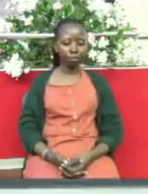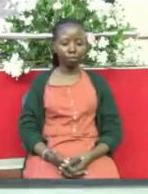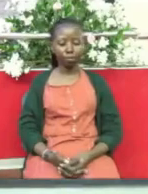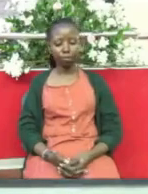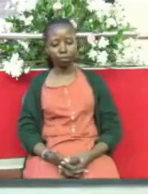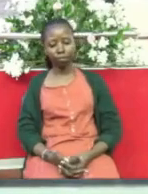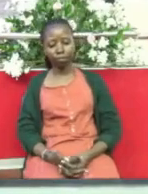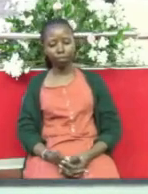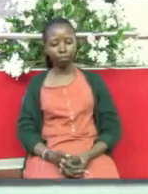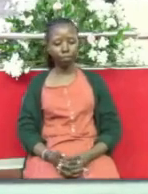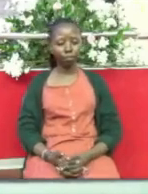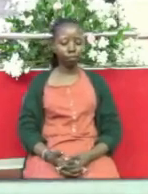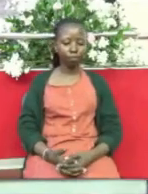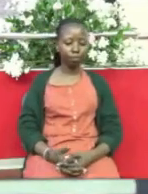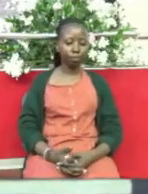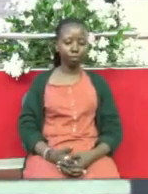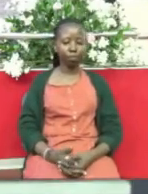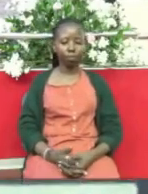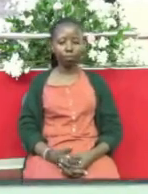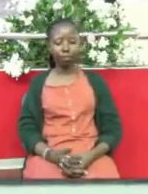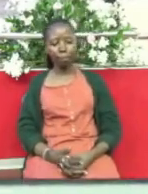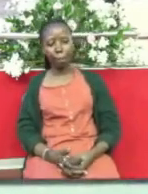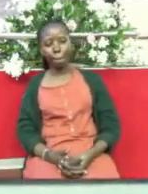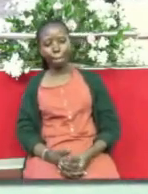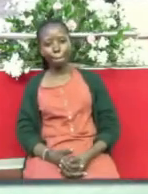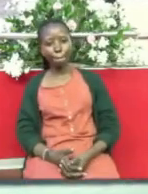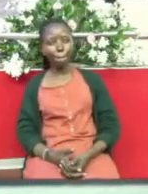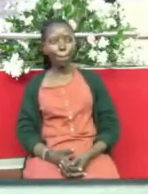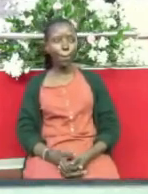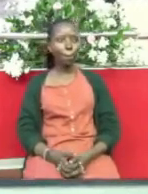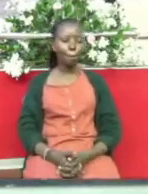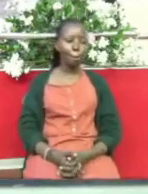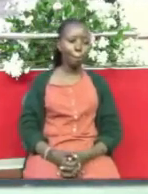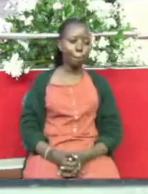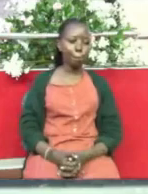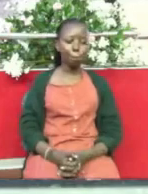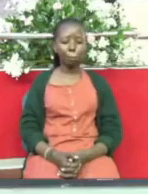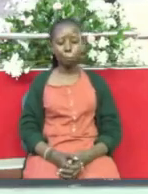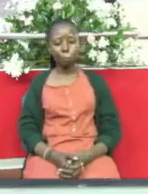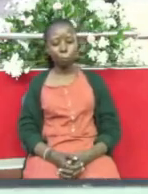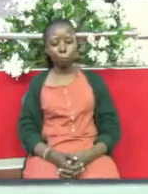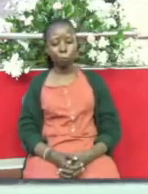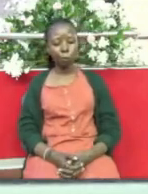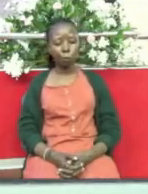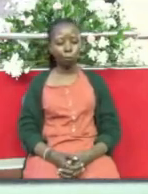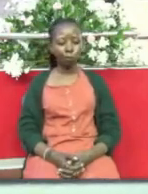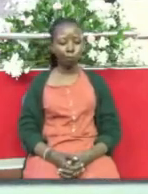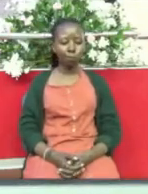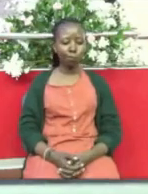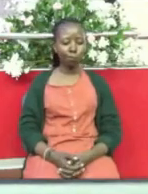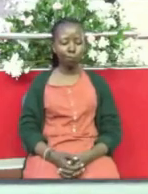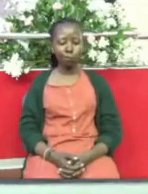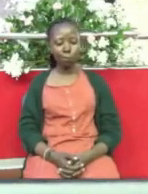mountain of delay, you mountain of barrenness, we command you out of our lives in Jesus' name.